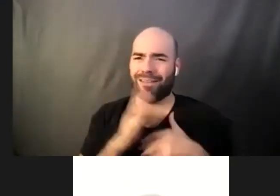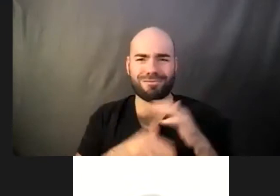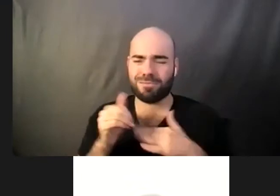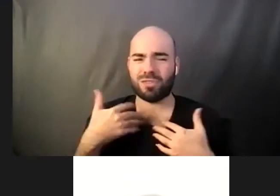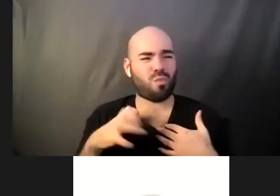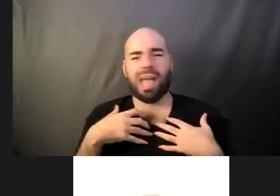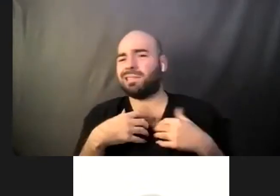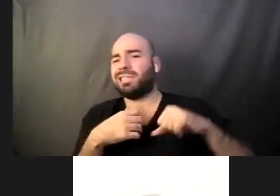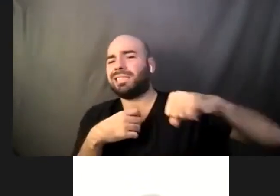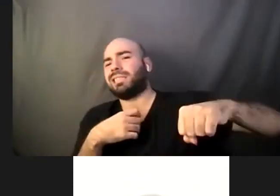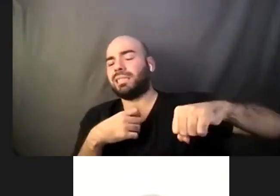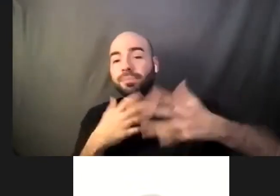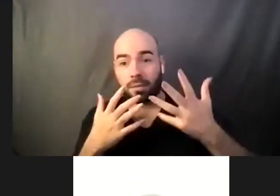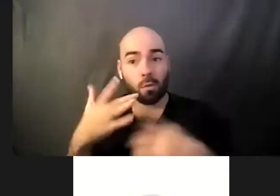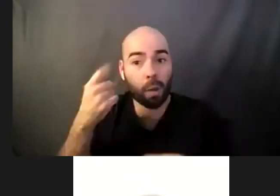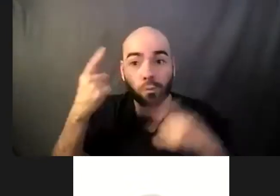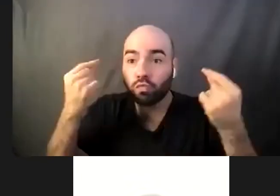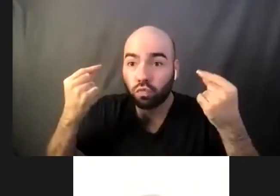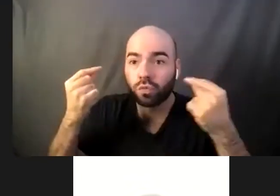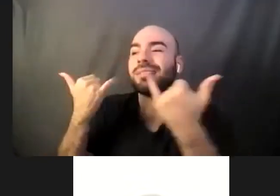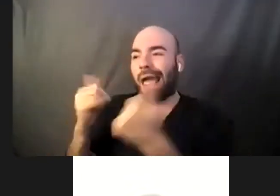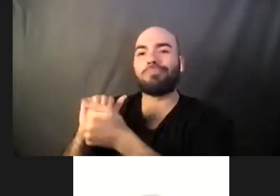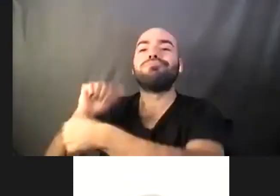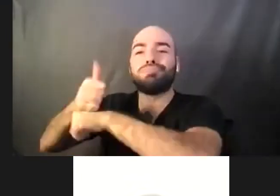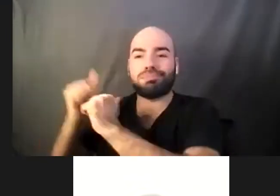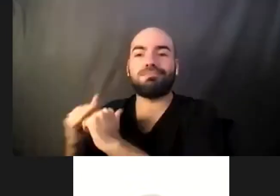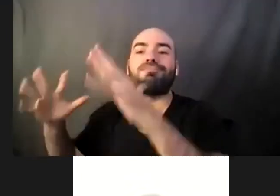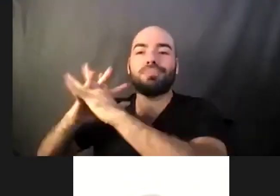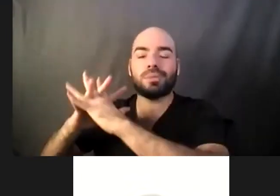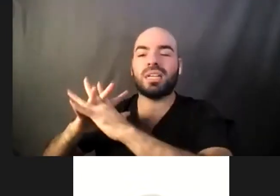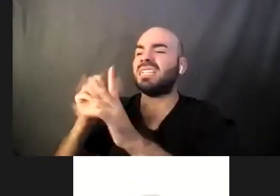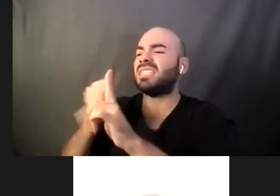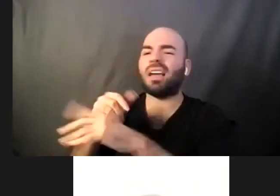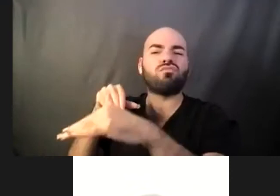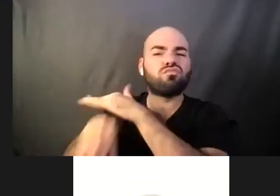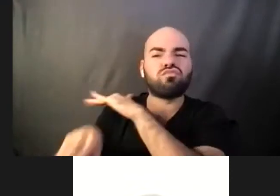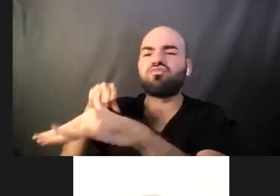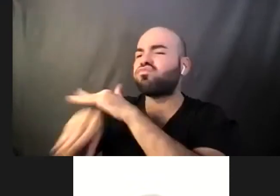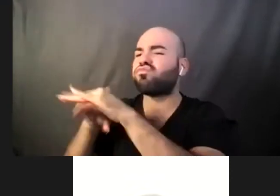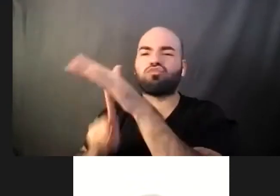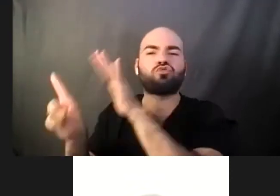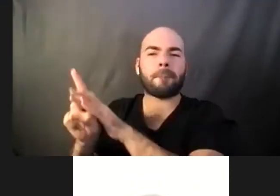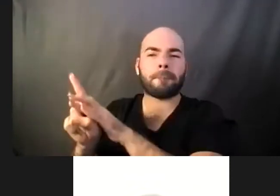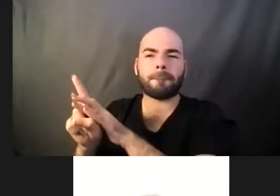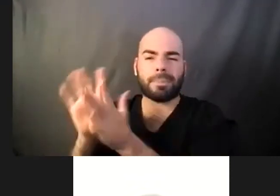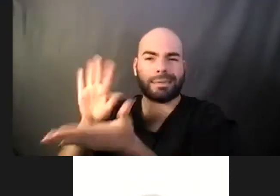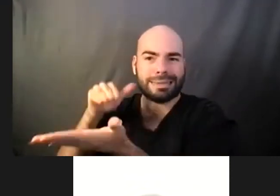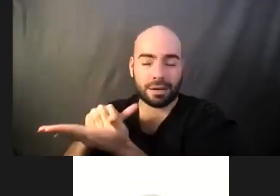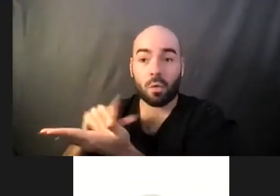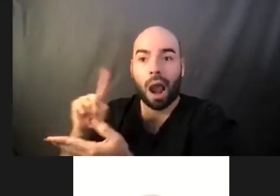that, right? So they decided to open this first group, this first drop-in center, to be able to be that safe space, especially on Long